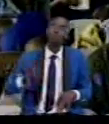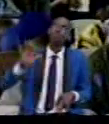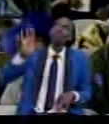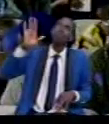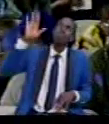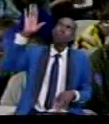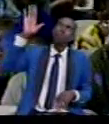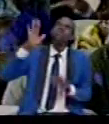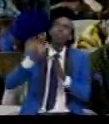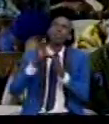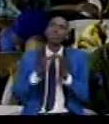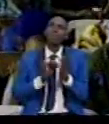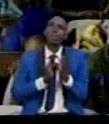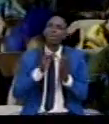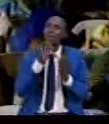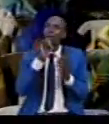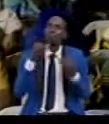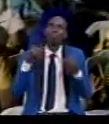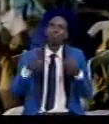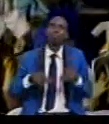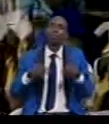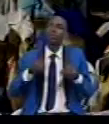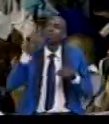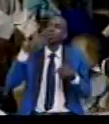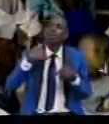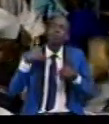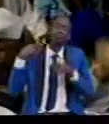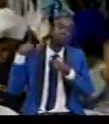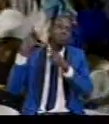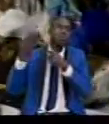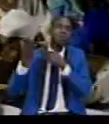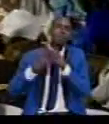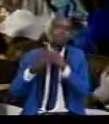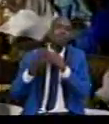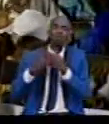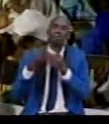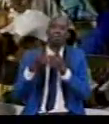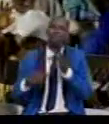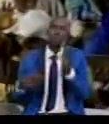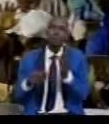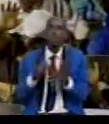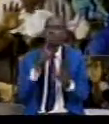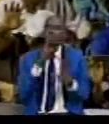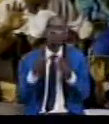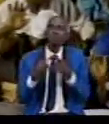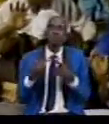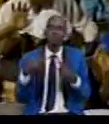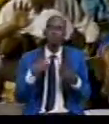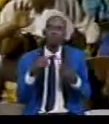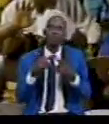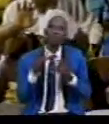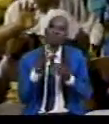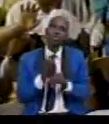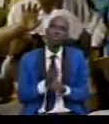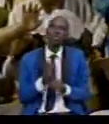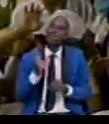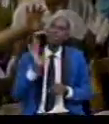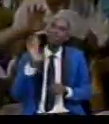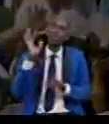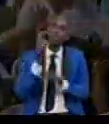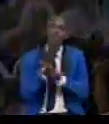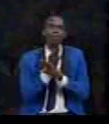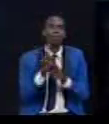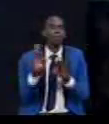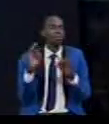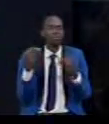me. You've been telling me you're going to give me freedom tonight. And I've been waiting for this time. I'll have